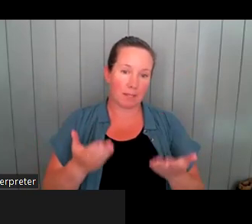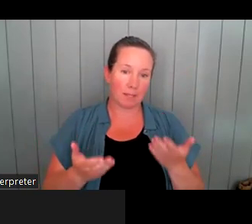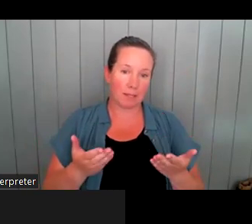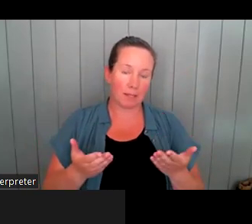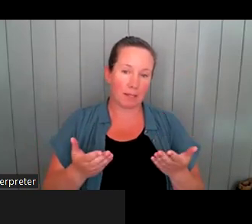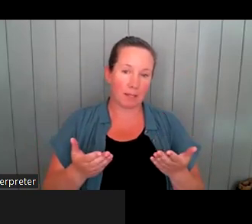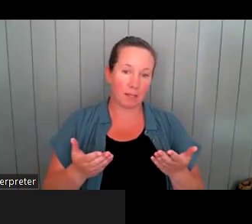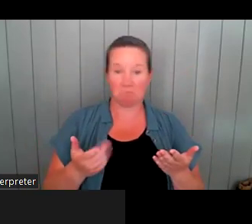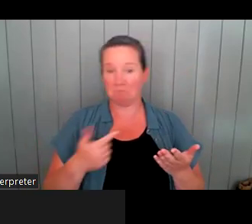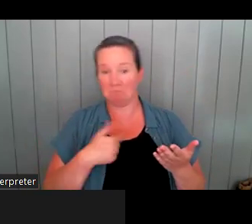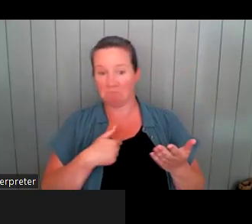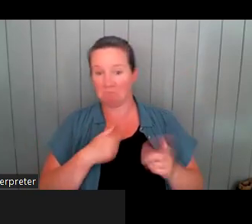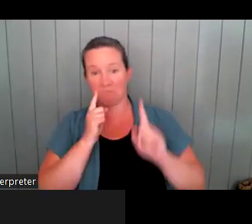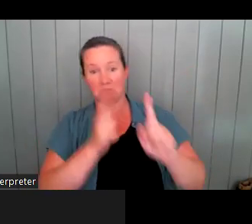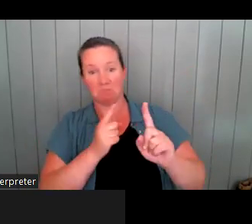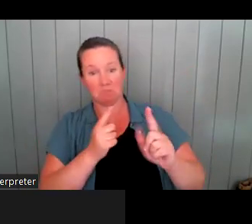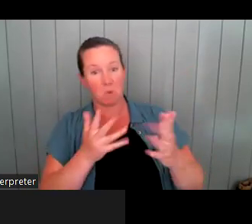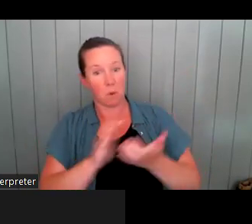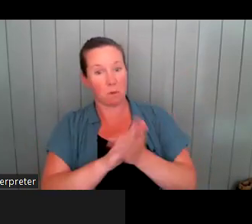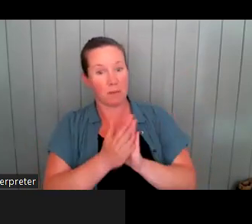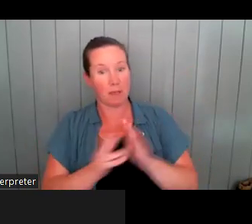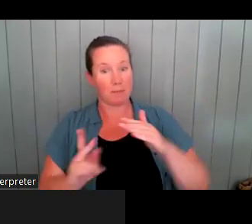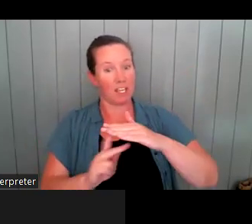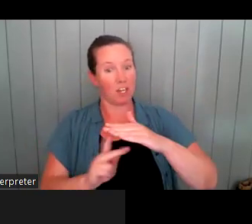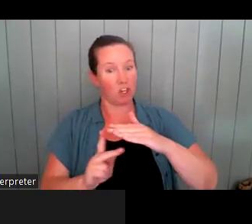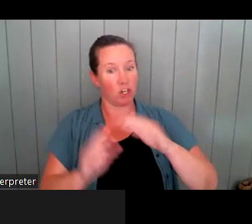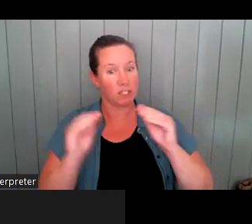a kindergarten teacher, and we're wondering, okay, well,